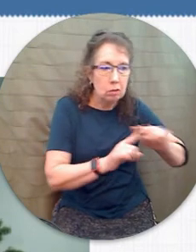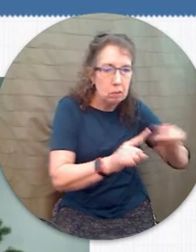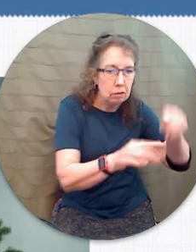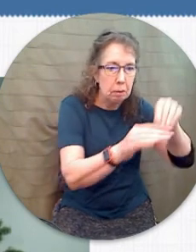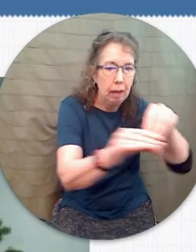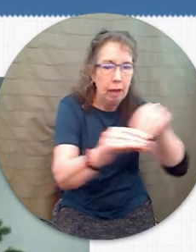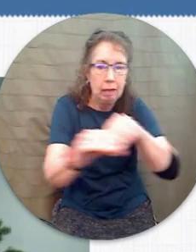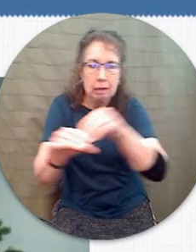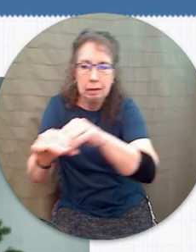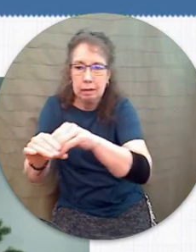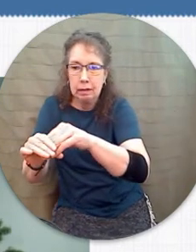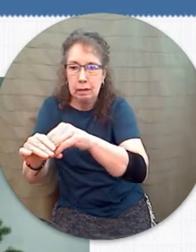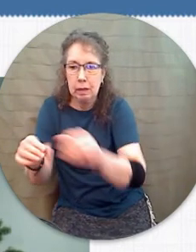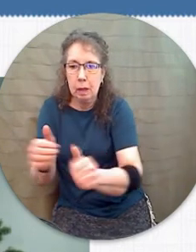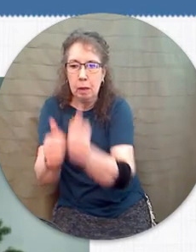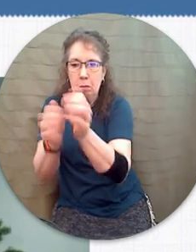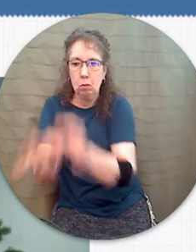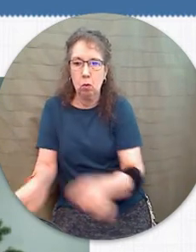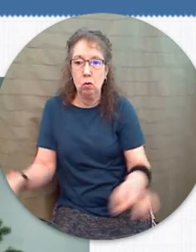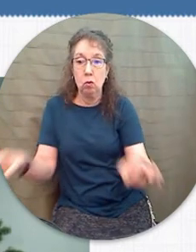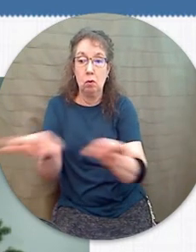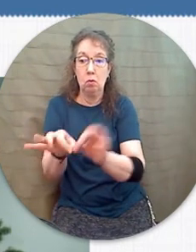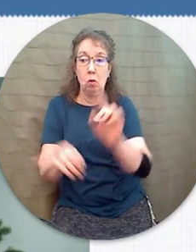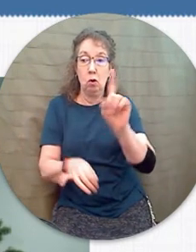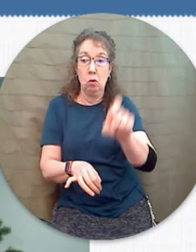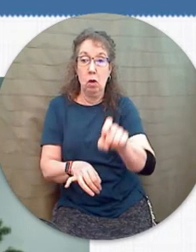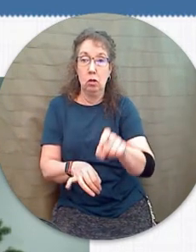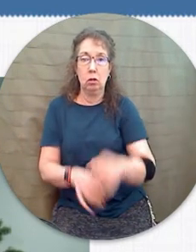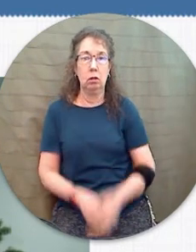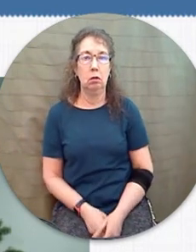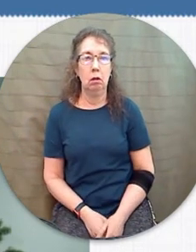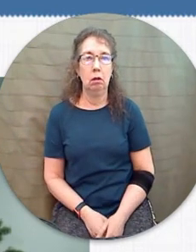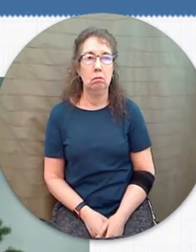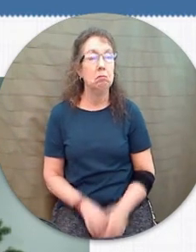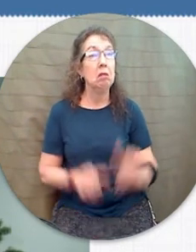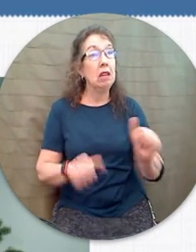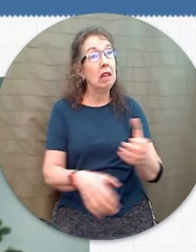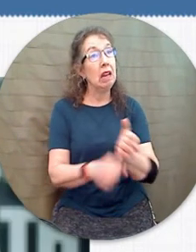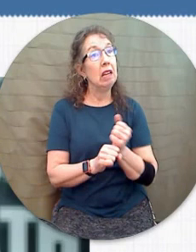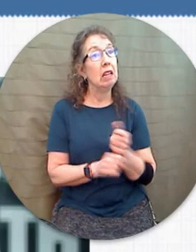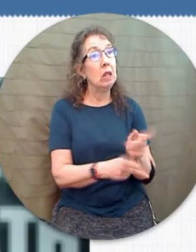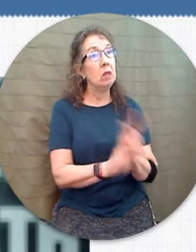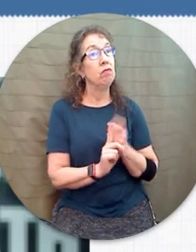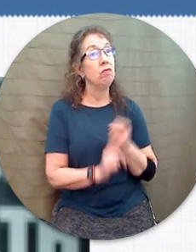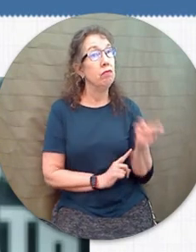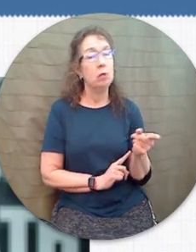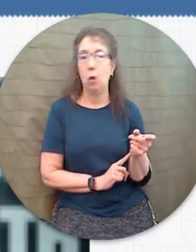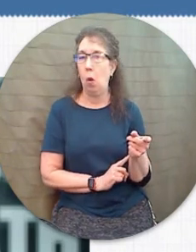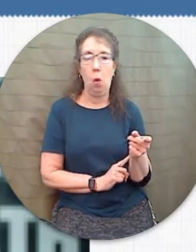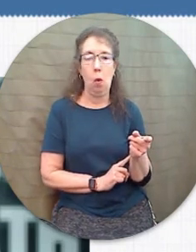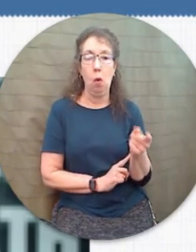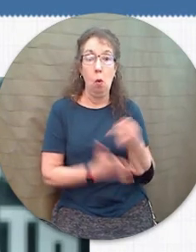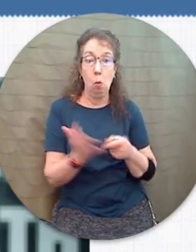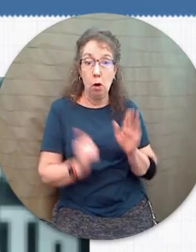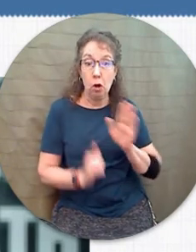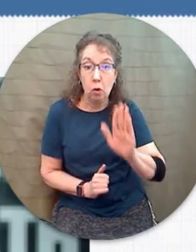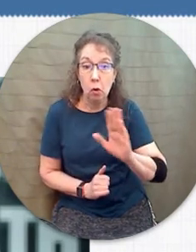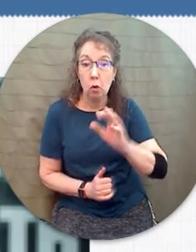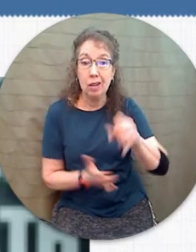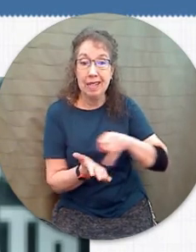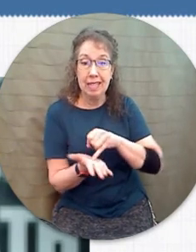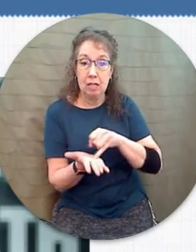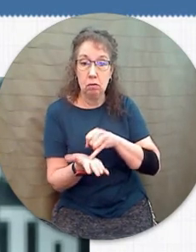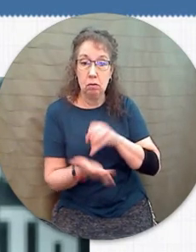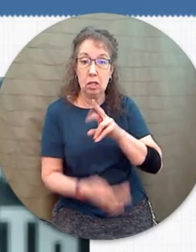potentially the most important question isn't, well, can I get a mortgage from you? It's, what are your interest rates?